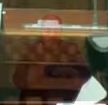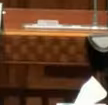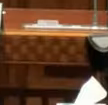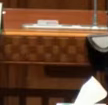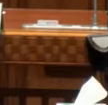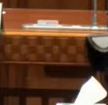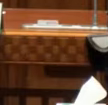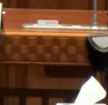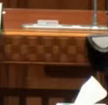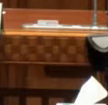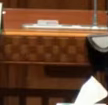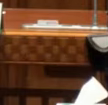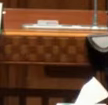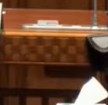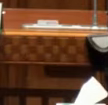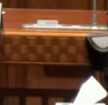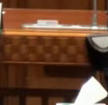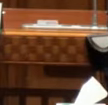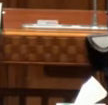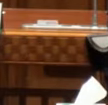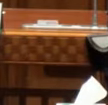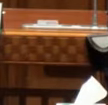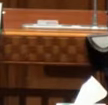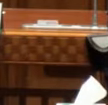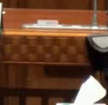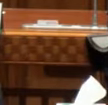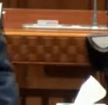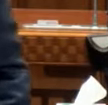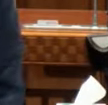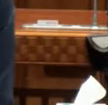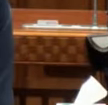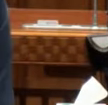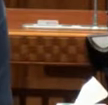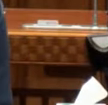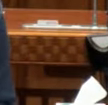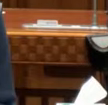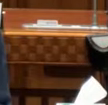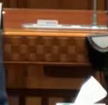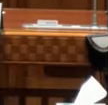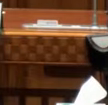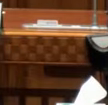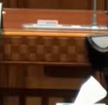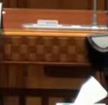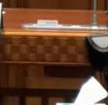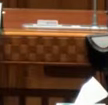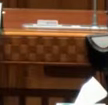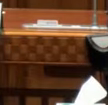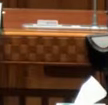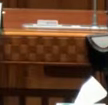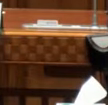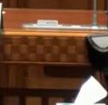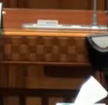seems oblivious to. It goes on. Mr. Speaker, sir, I want to also pick on the point made by